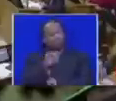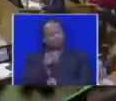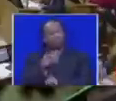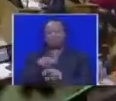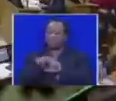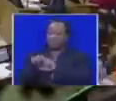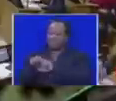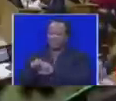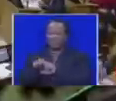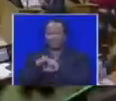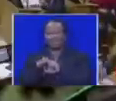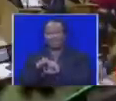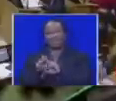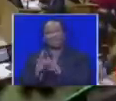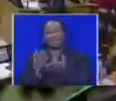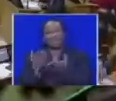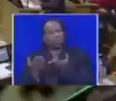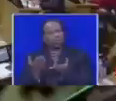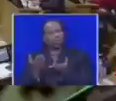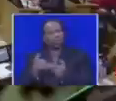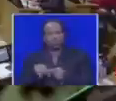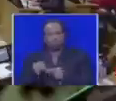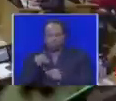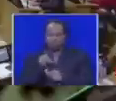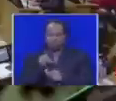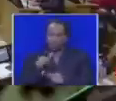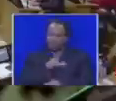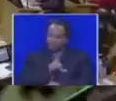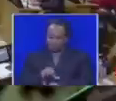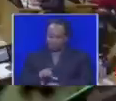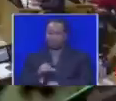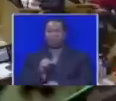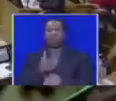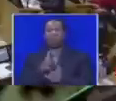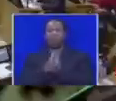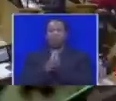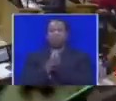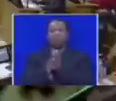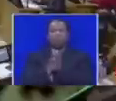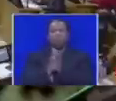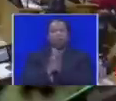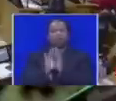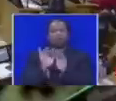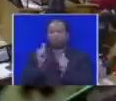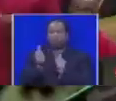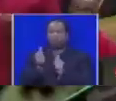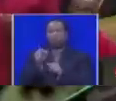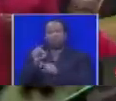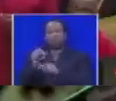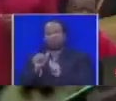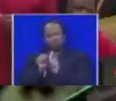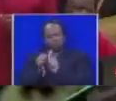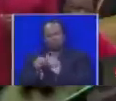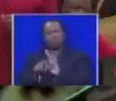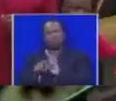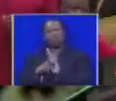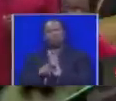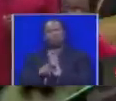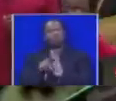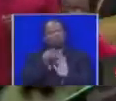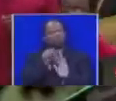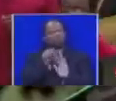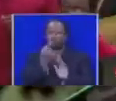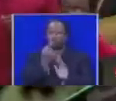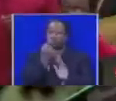seats, honorable members. You must be disciplined. Our members, you ask us to stick by the rules, Mario. You don't stick by the rules. We said the rules are